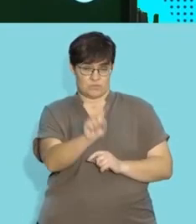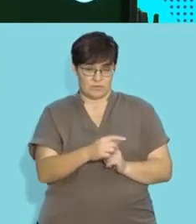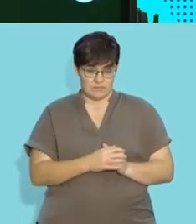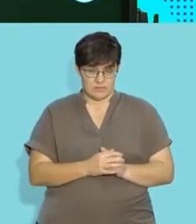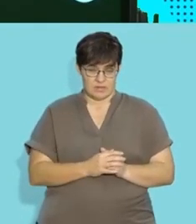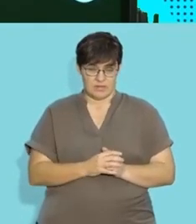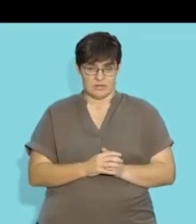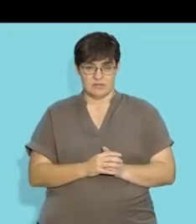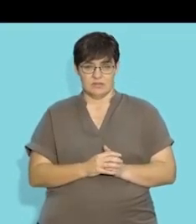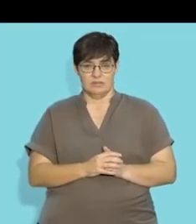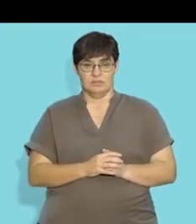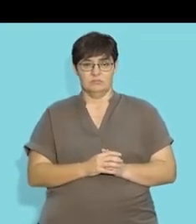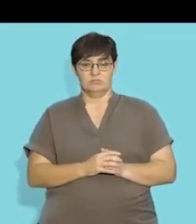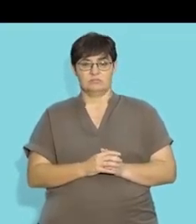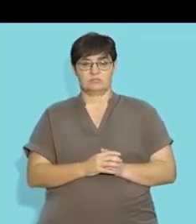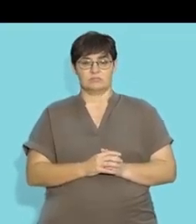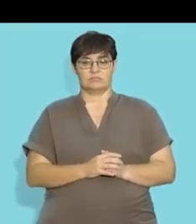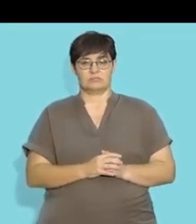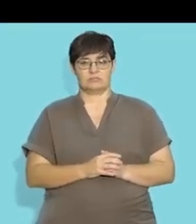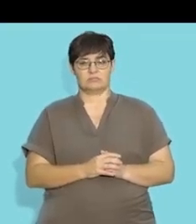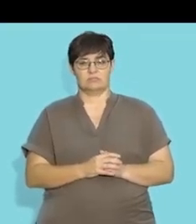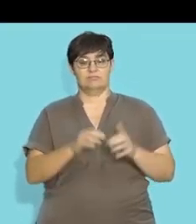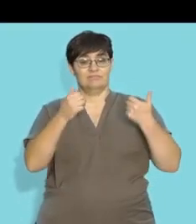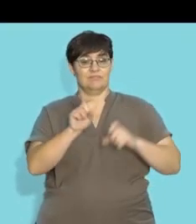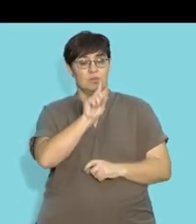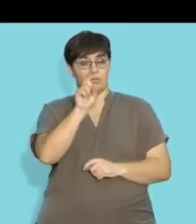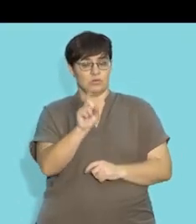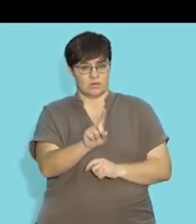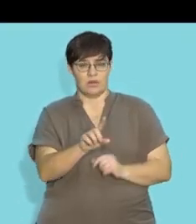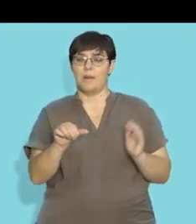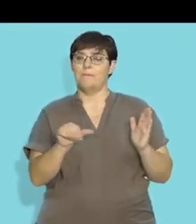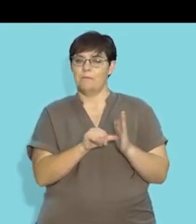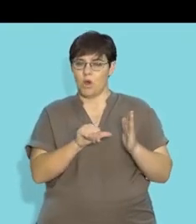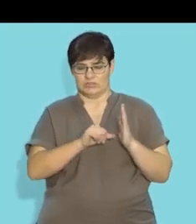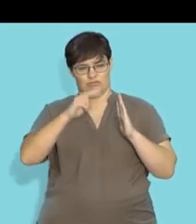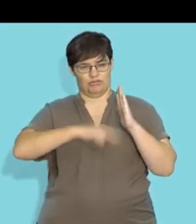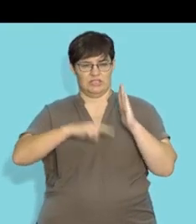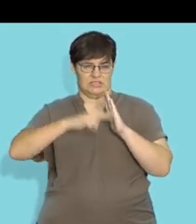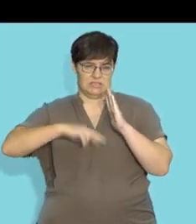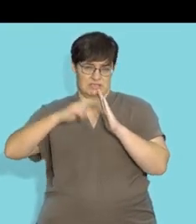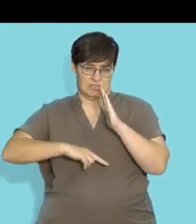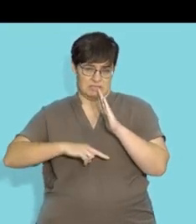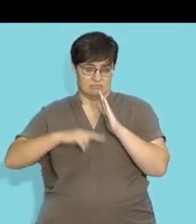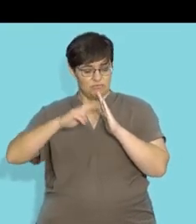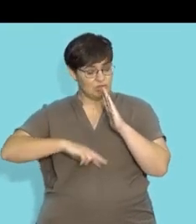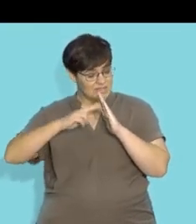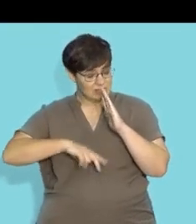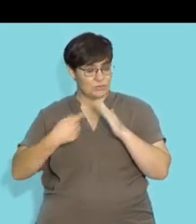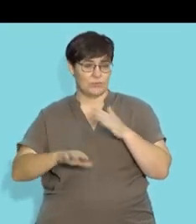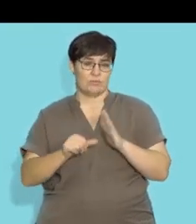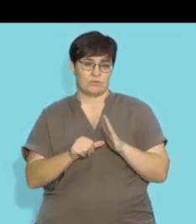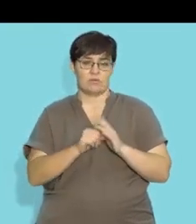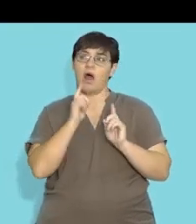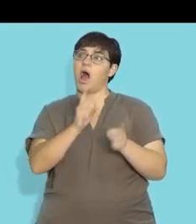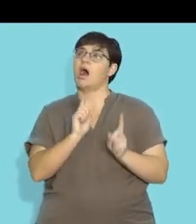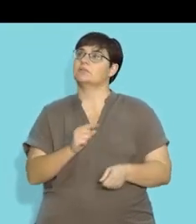question. So our next question here, very important to read. Read, read, read.